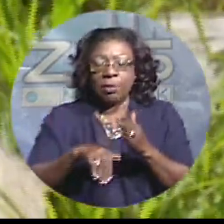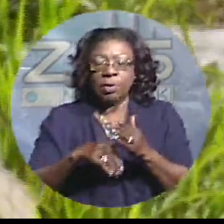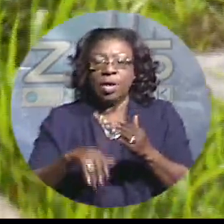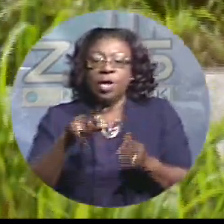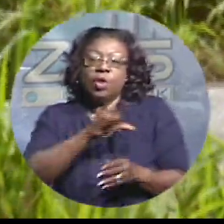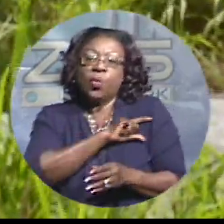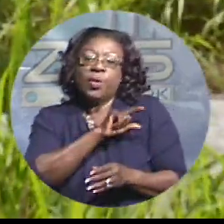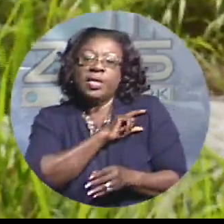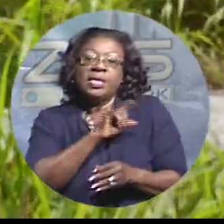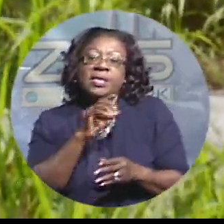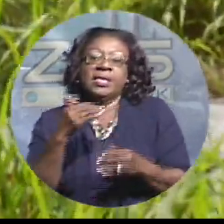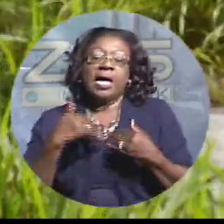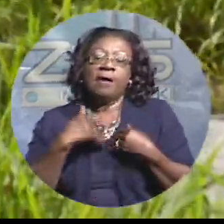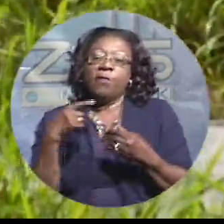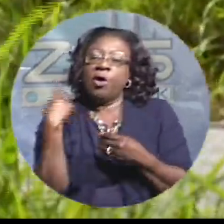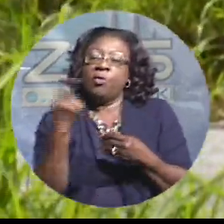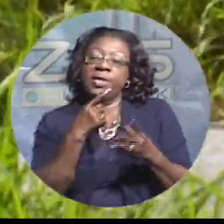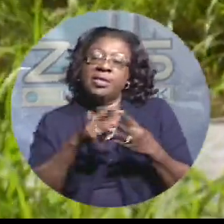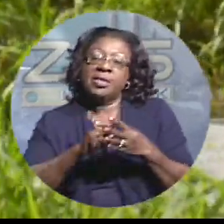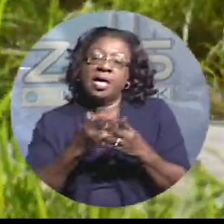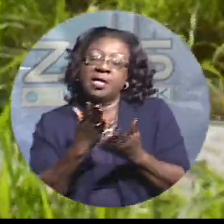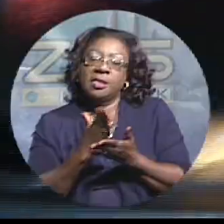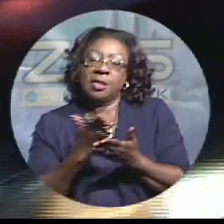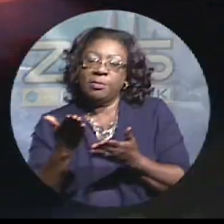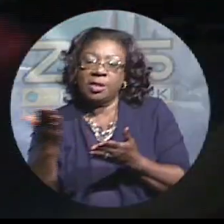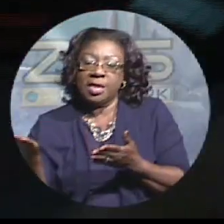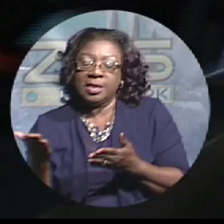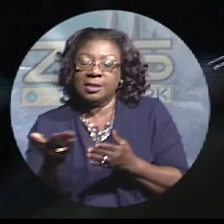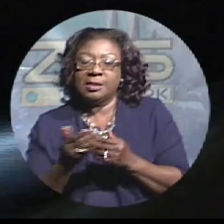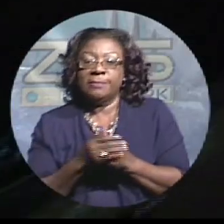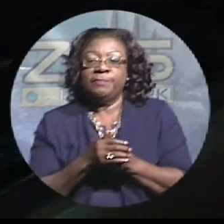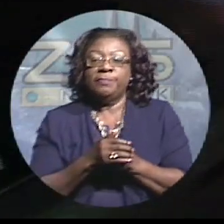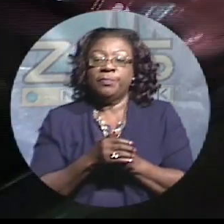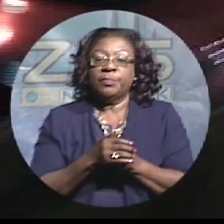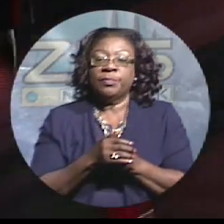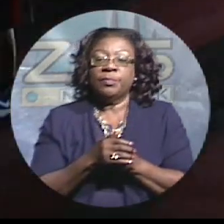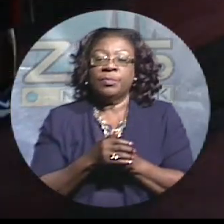things in terms of an increase in visibility,